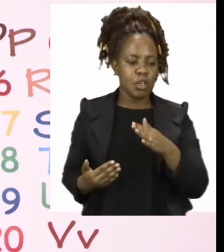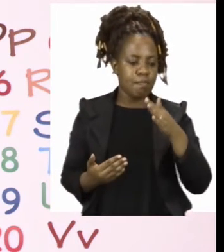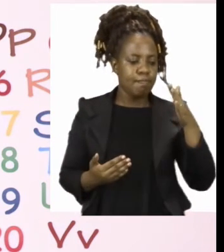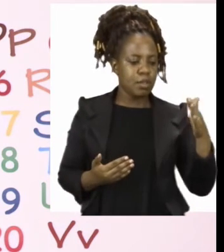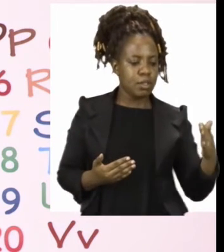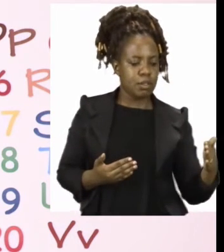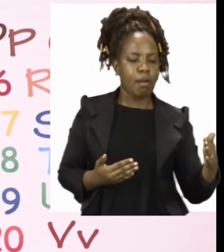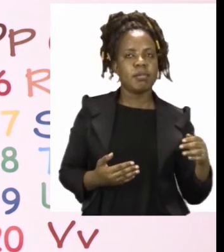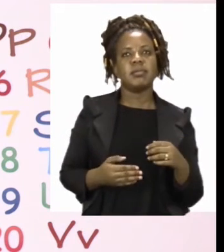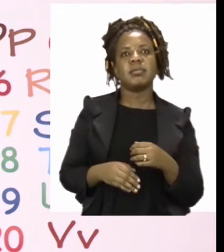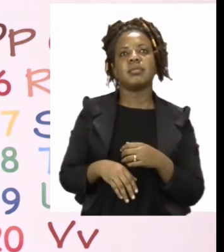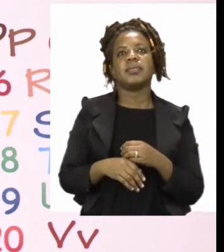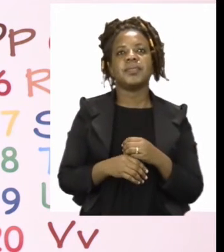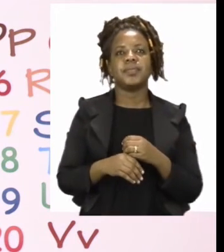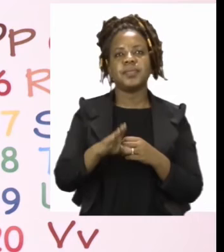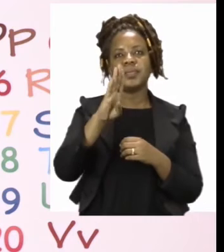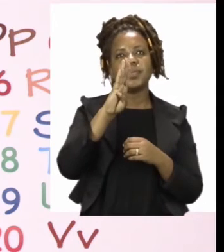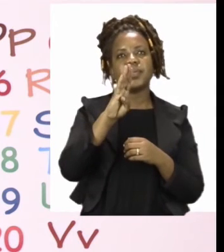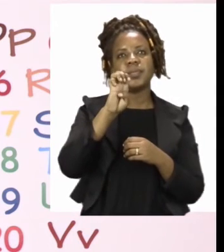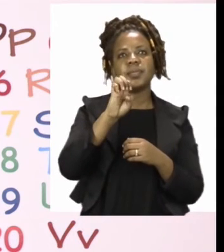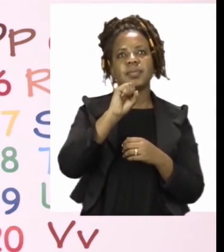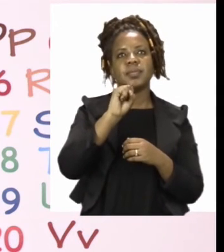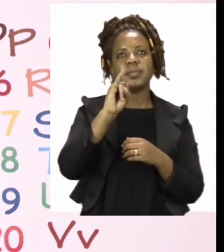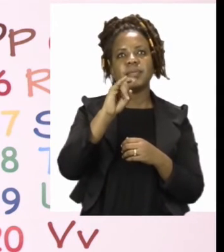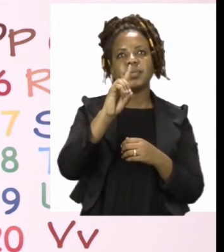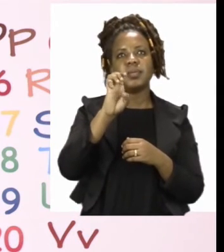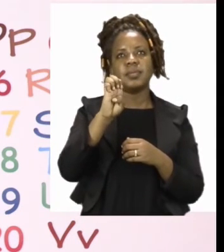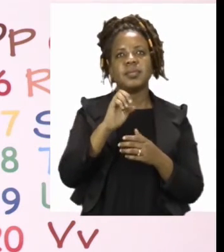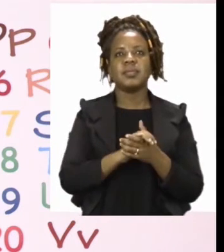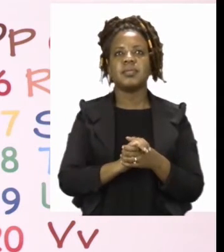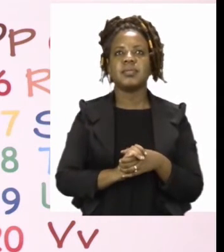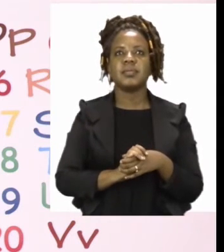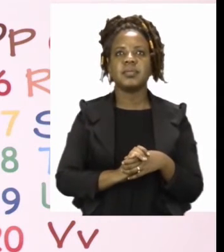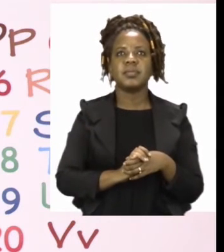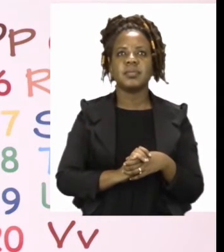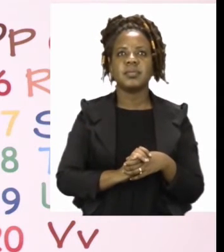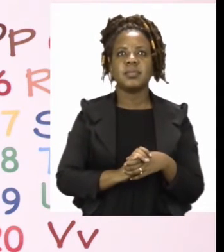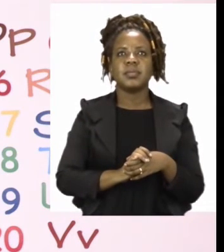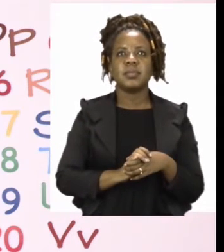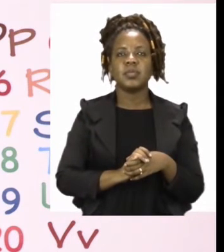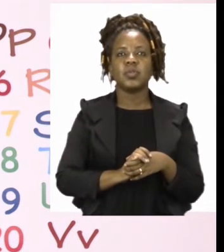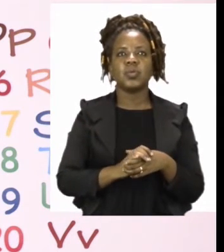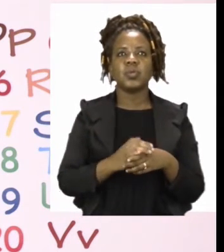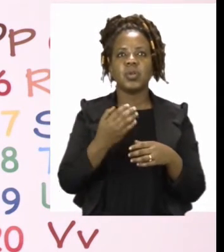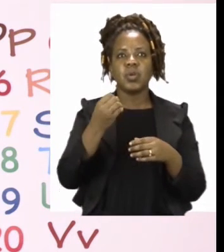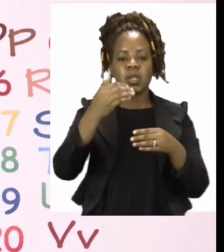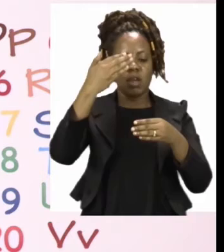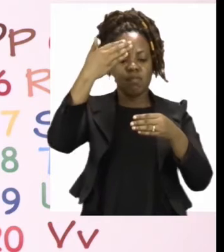chain. Good job. Then we have between.